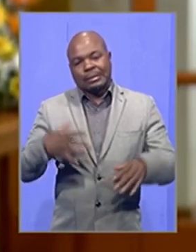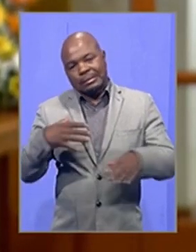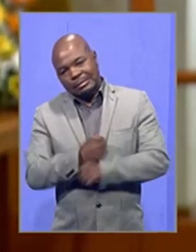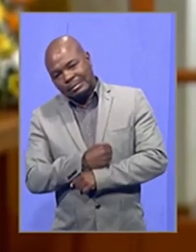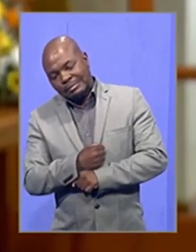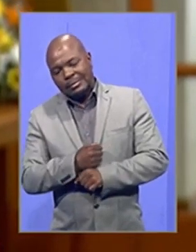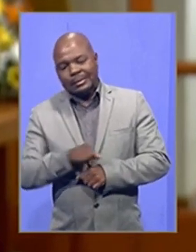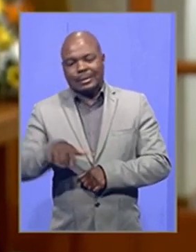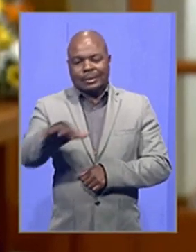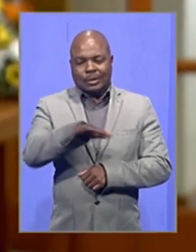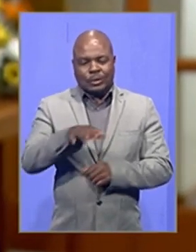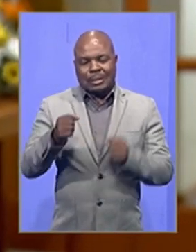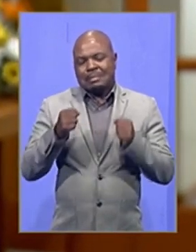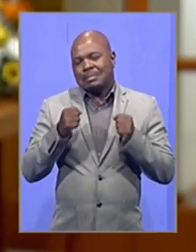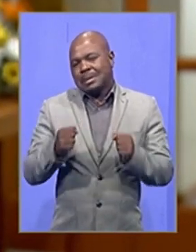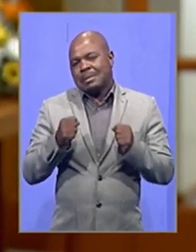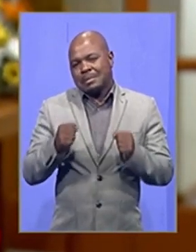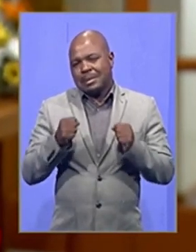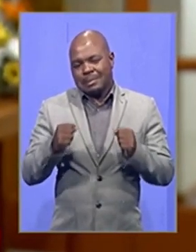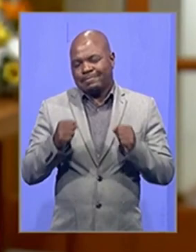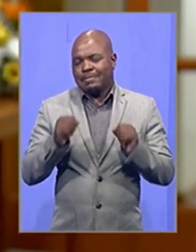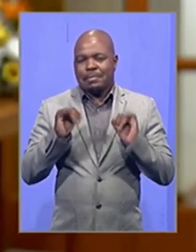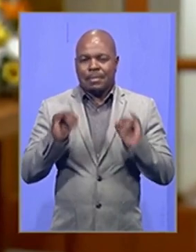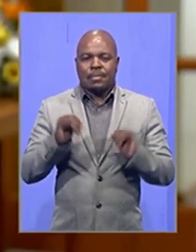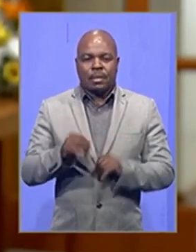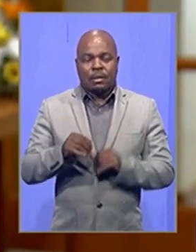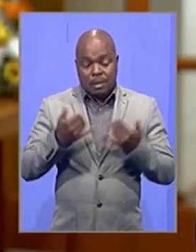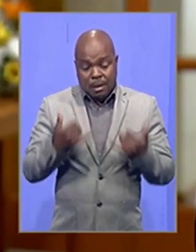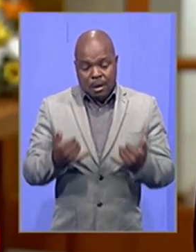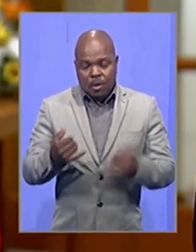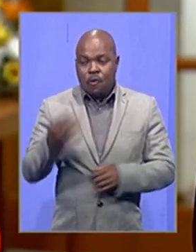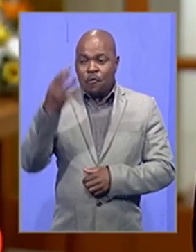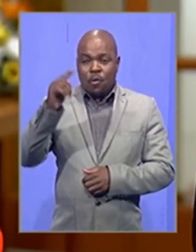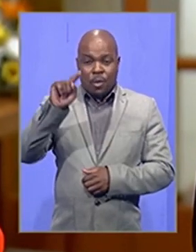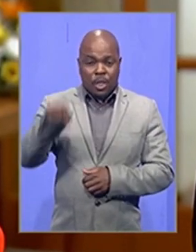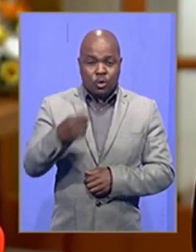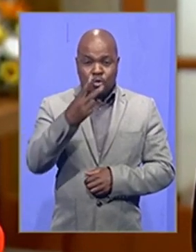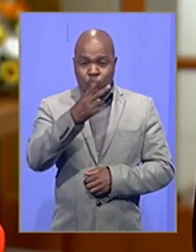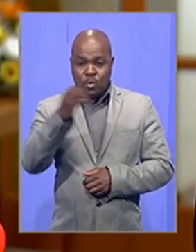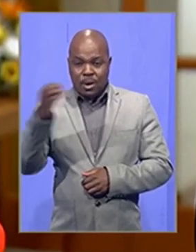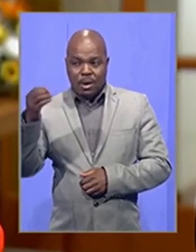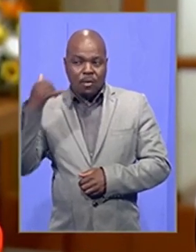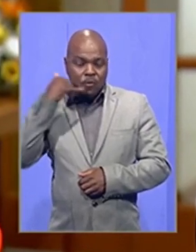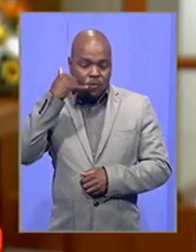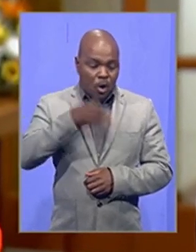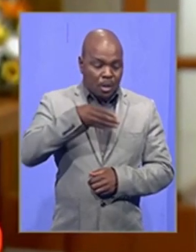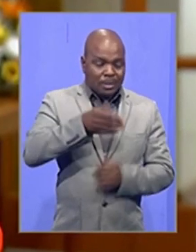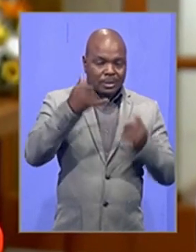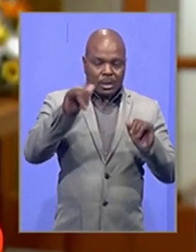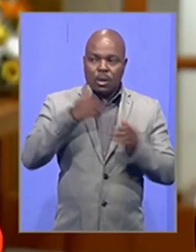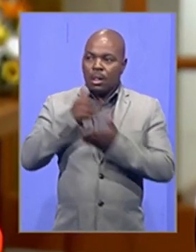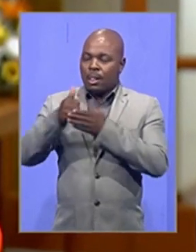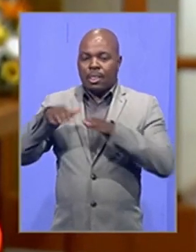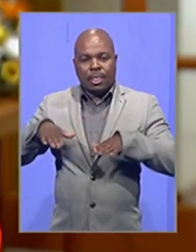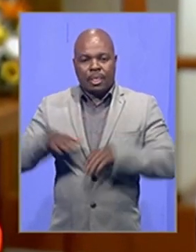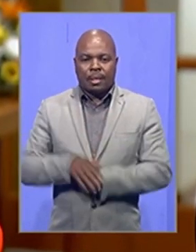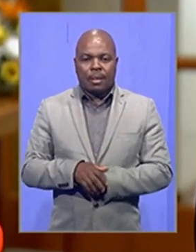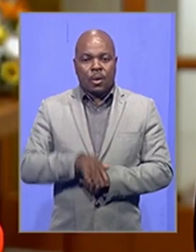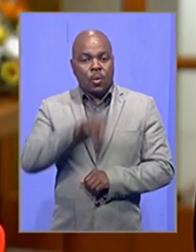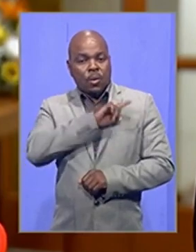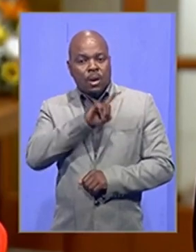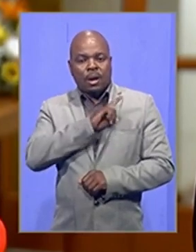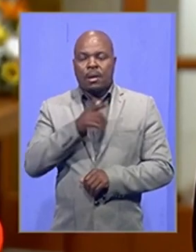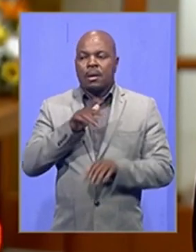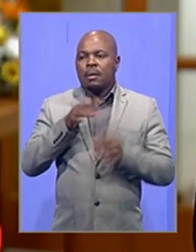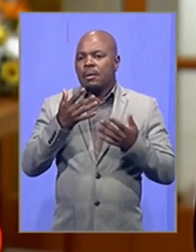Unfortunately, the situation is still banned. In fact, right now we're sitting at 4,200 calls because obviously what happens is